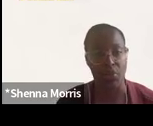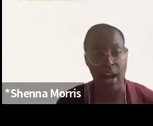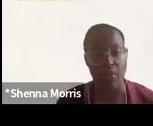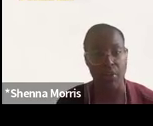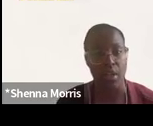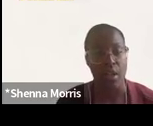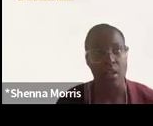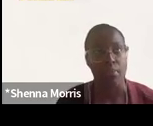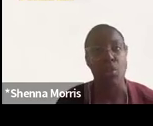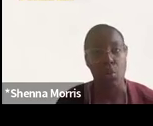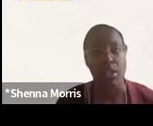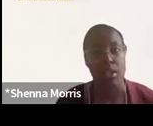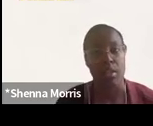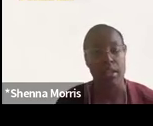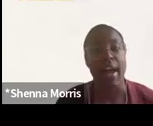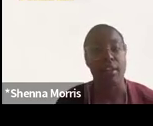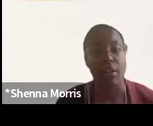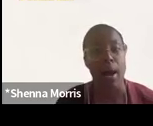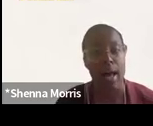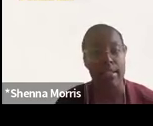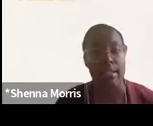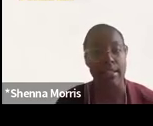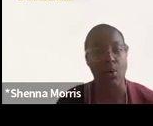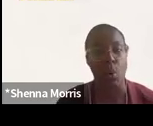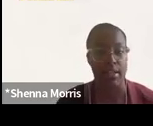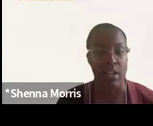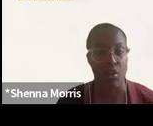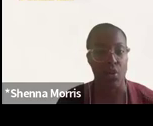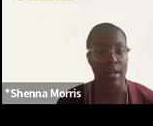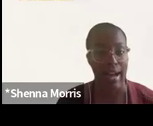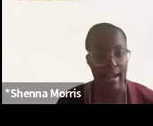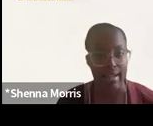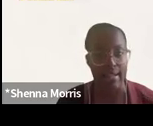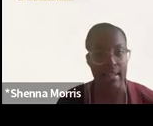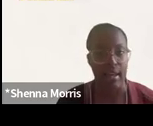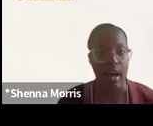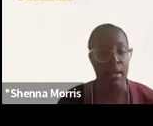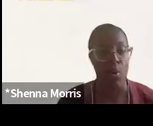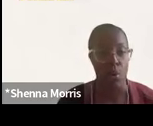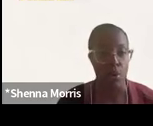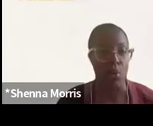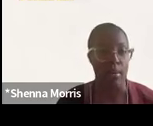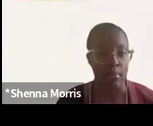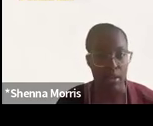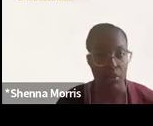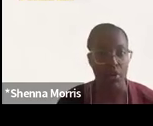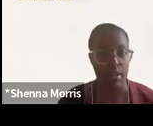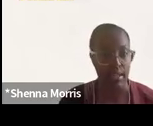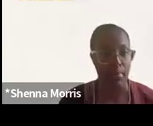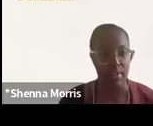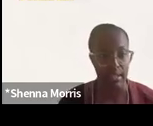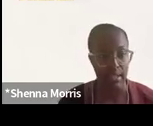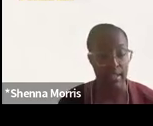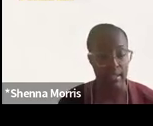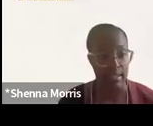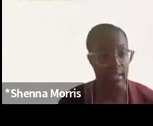to survivors, to be sure to have clear policies and organizational guidance in order to administer this